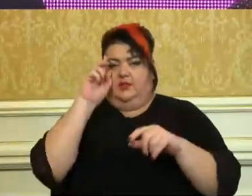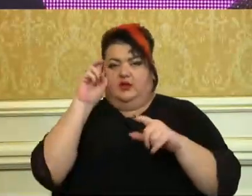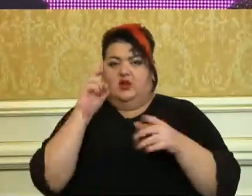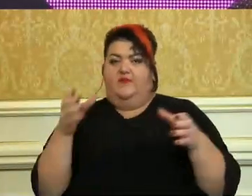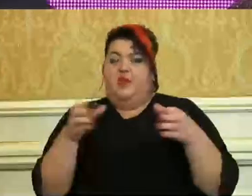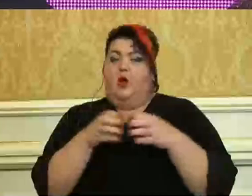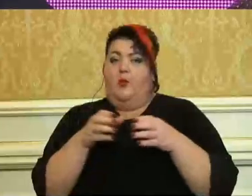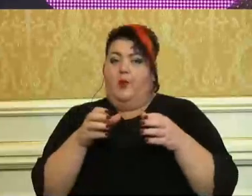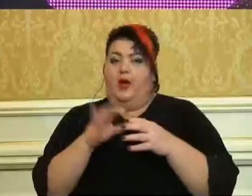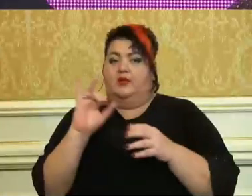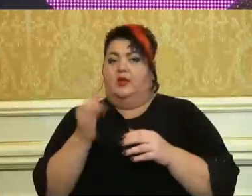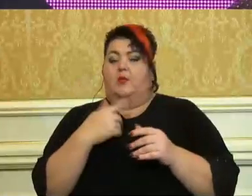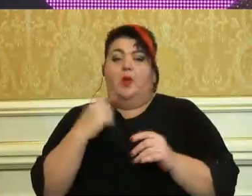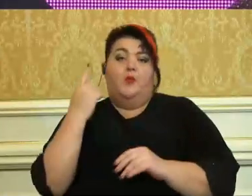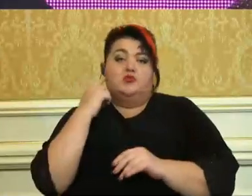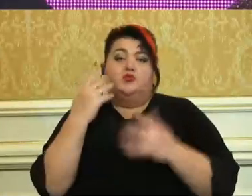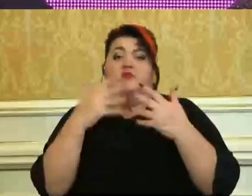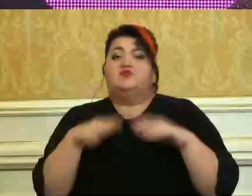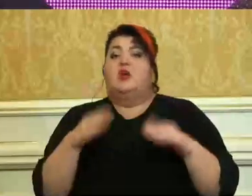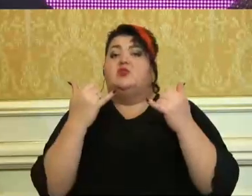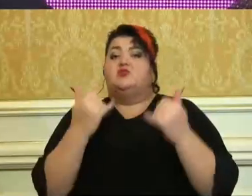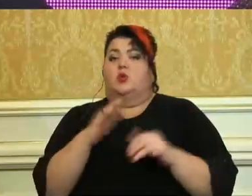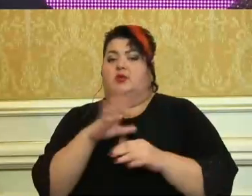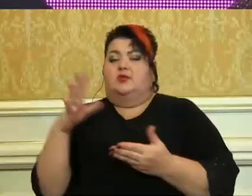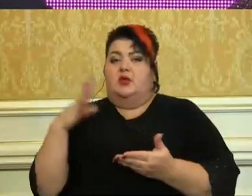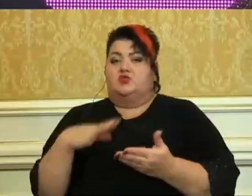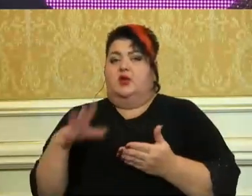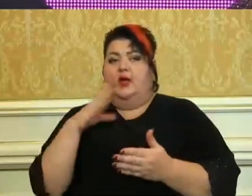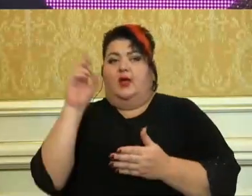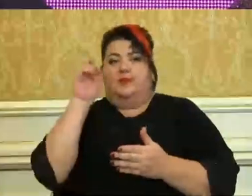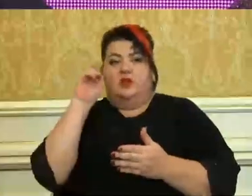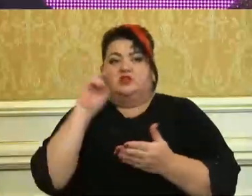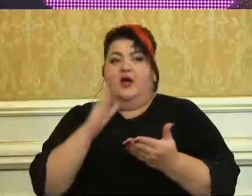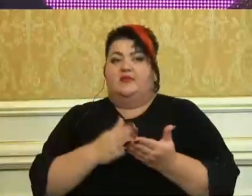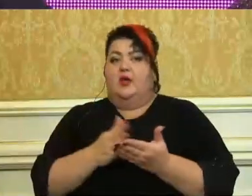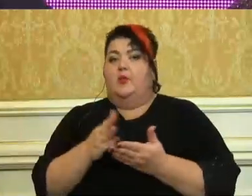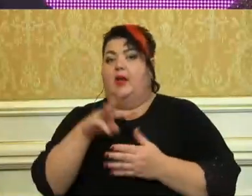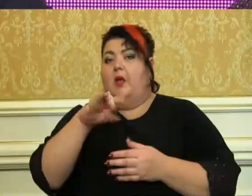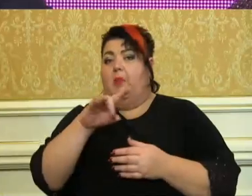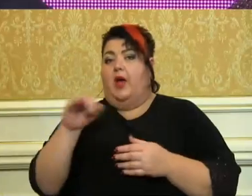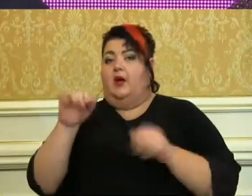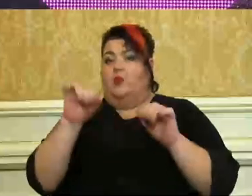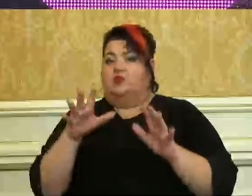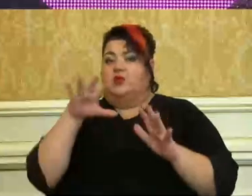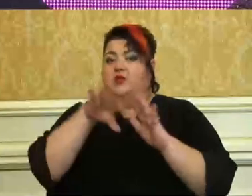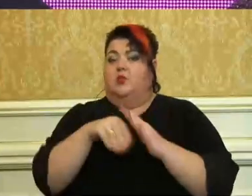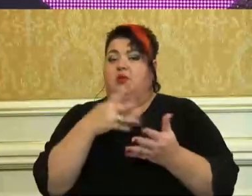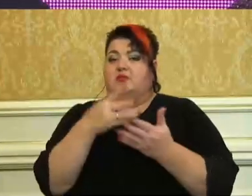or at least on the level of the state enterprises. And we've heard that even today, the mayors